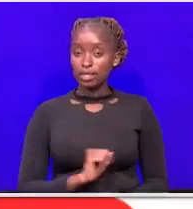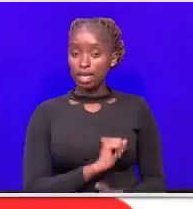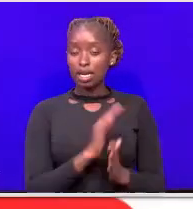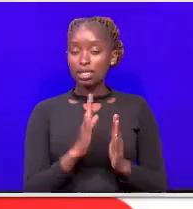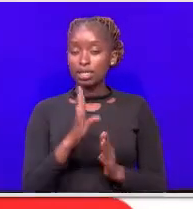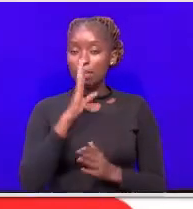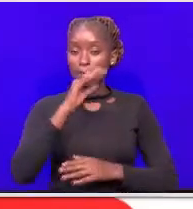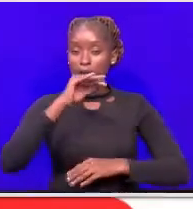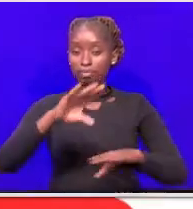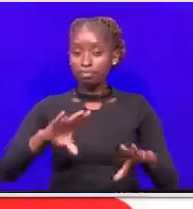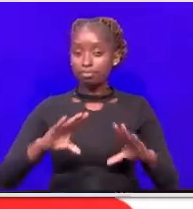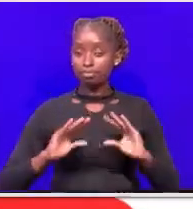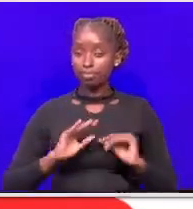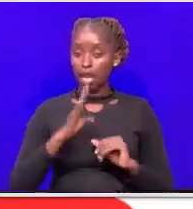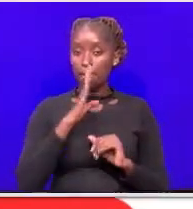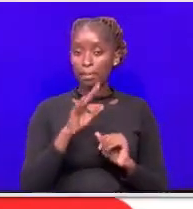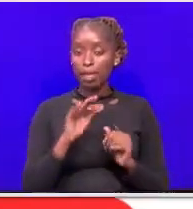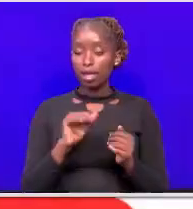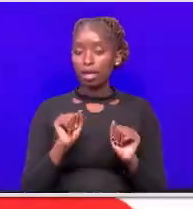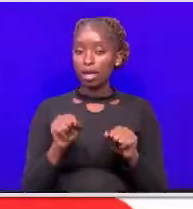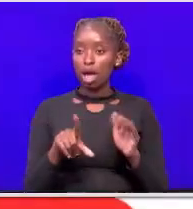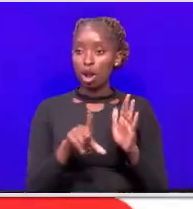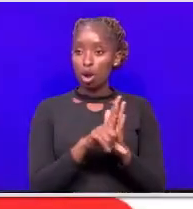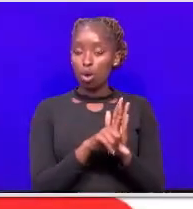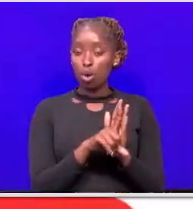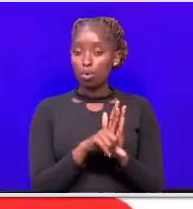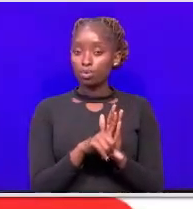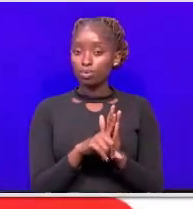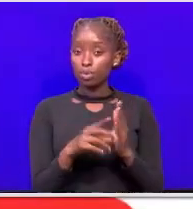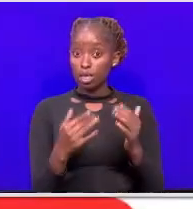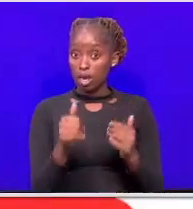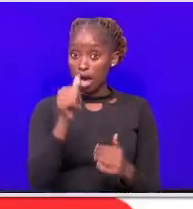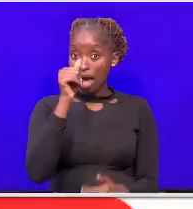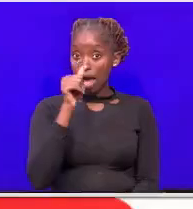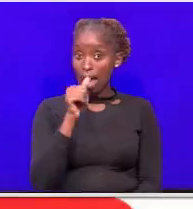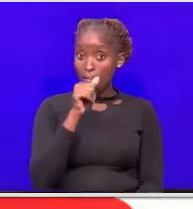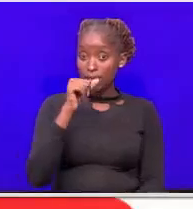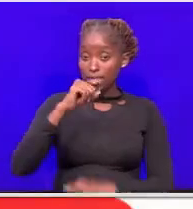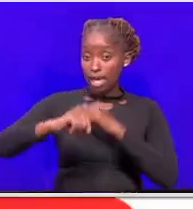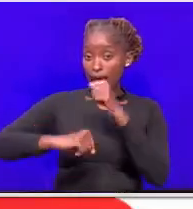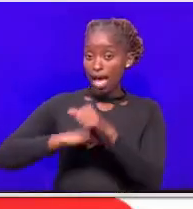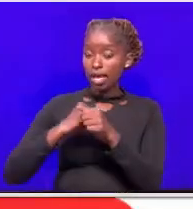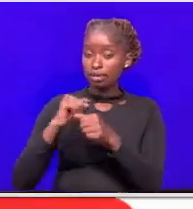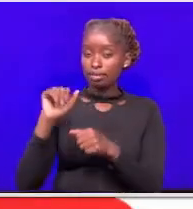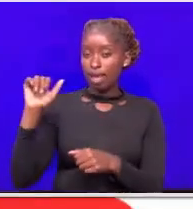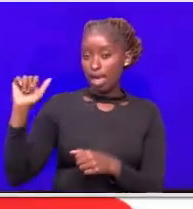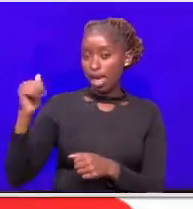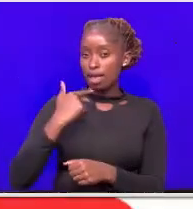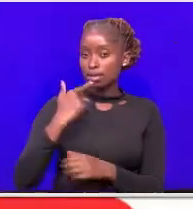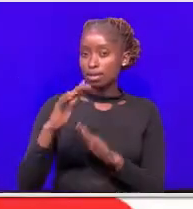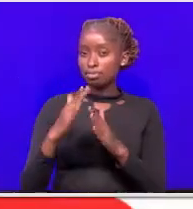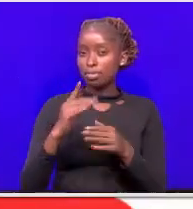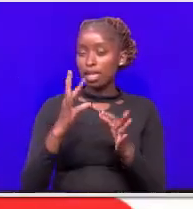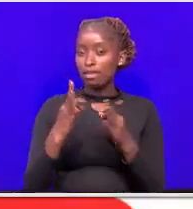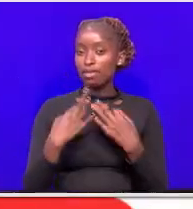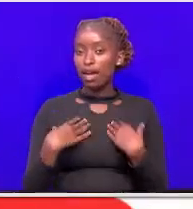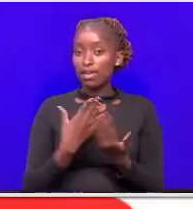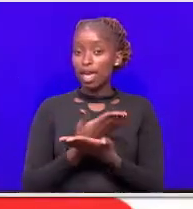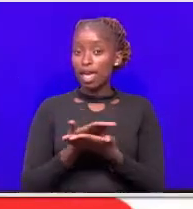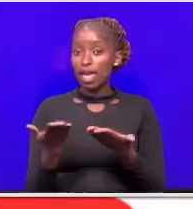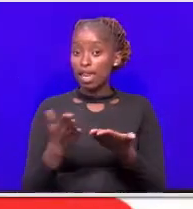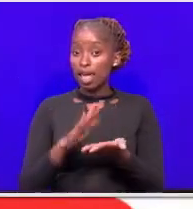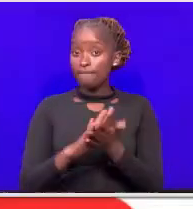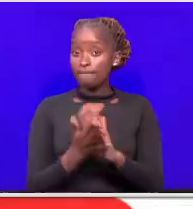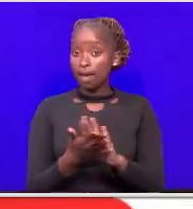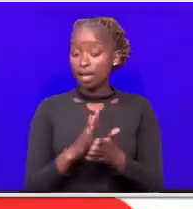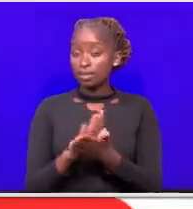adopted to become a law. The IEBC Act Section A states that whenever a vacancy occurs in the office of